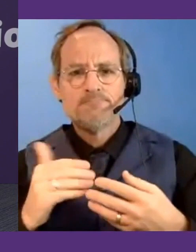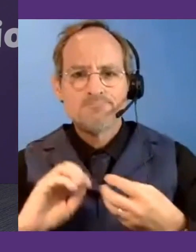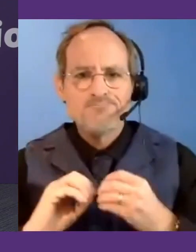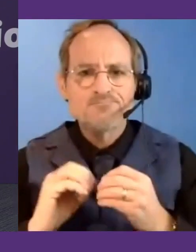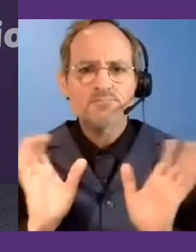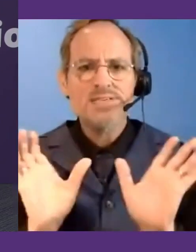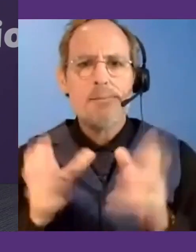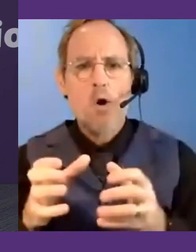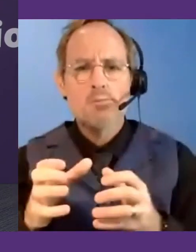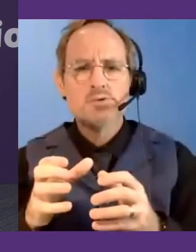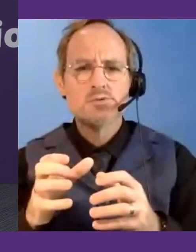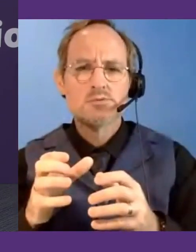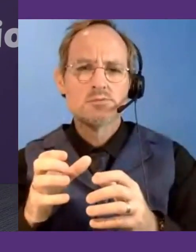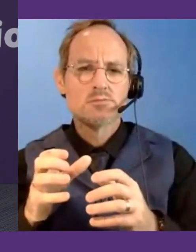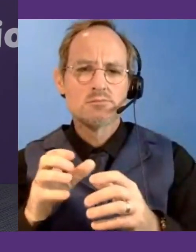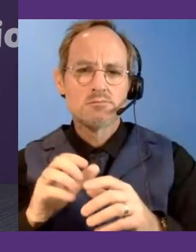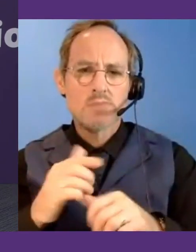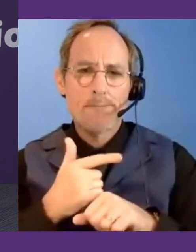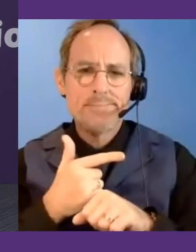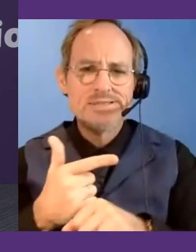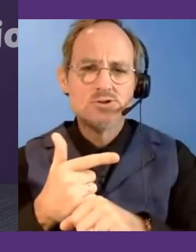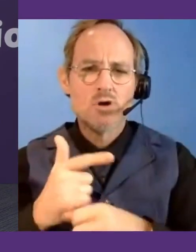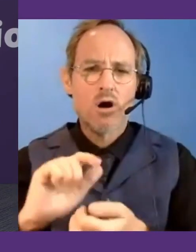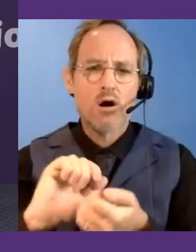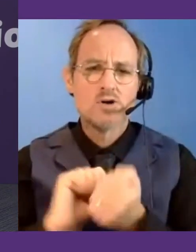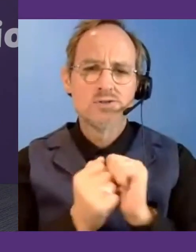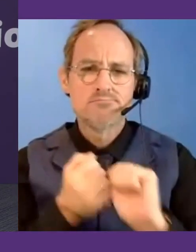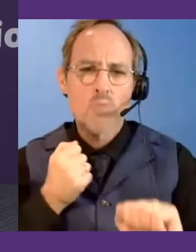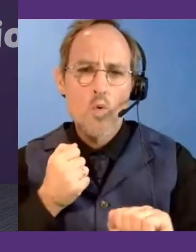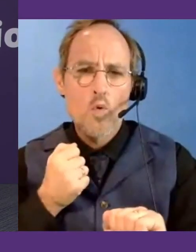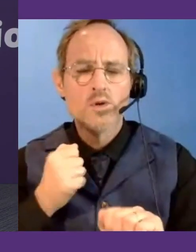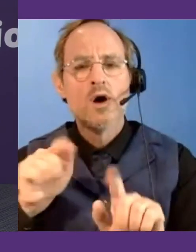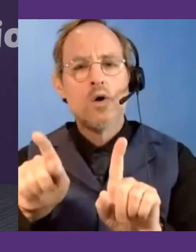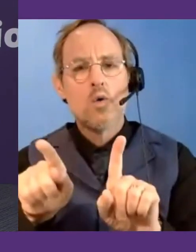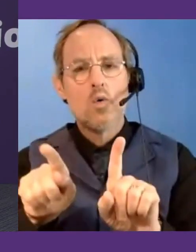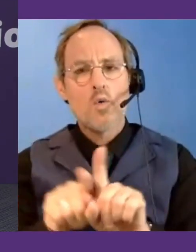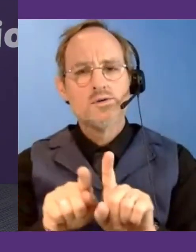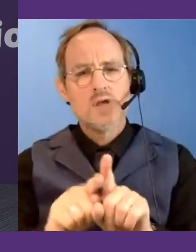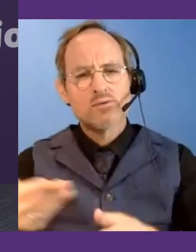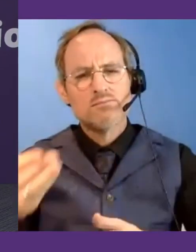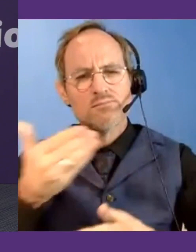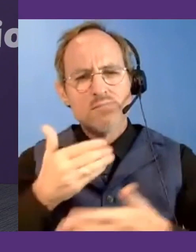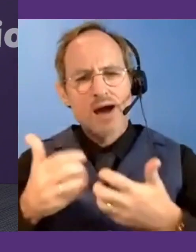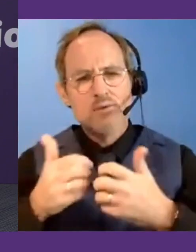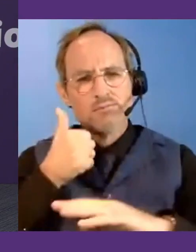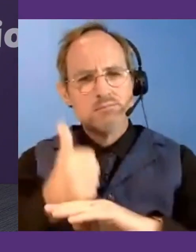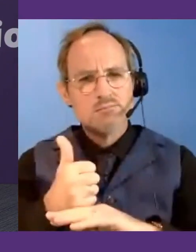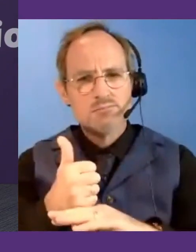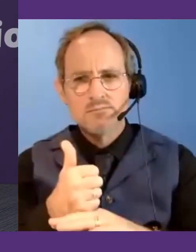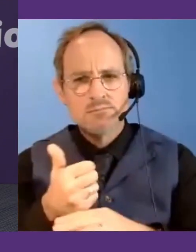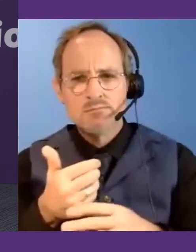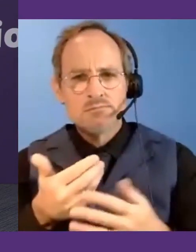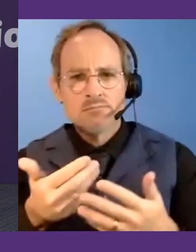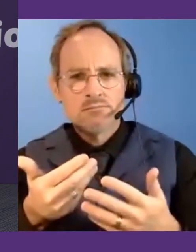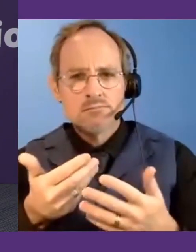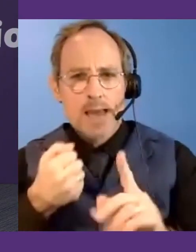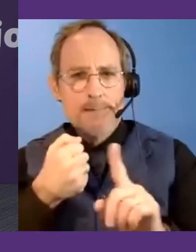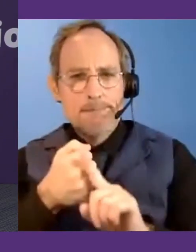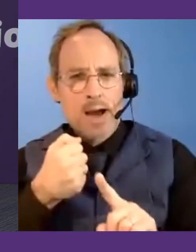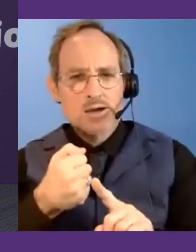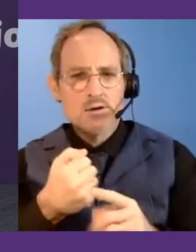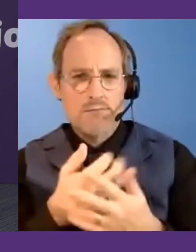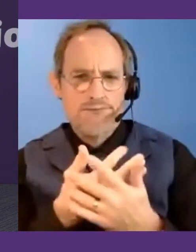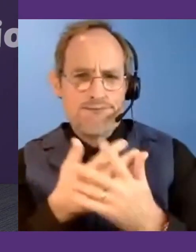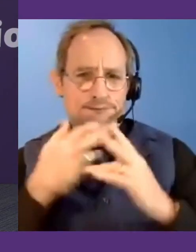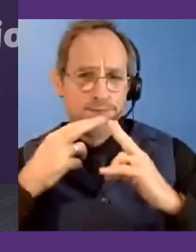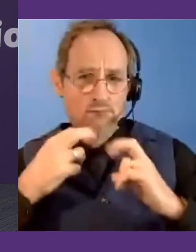difficult one Good one to get right in there. And a little bit about how that came about, and also what the impact of it was, and some of the amazing numbers that came out of that.